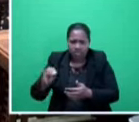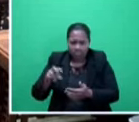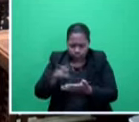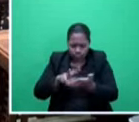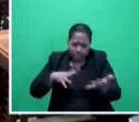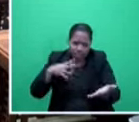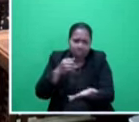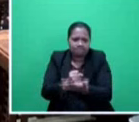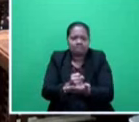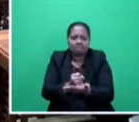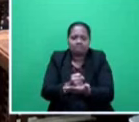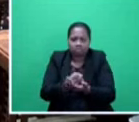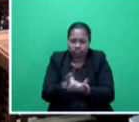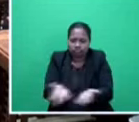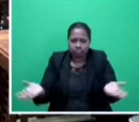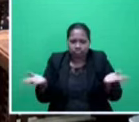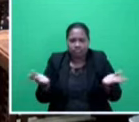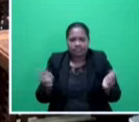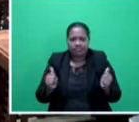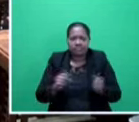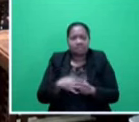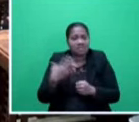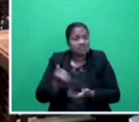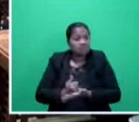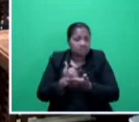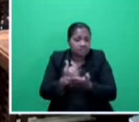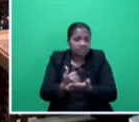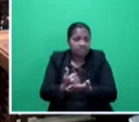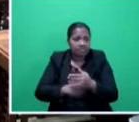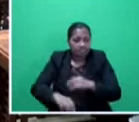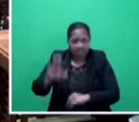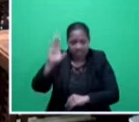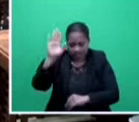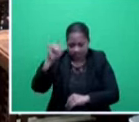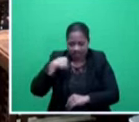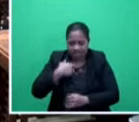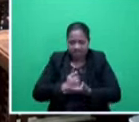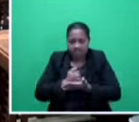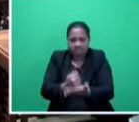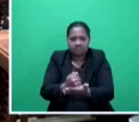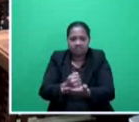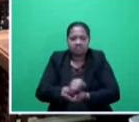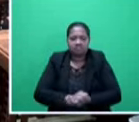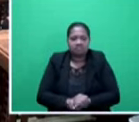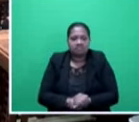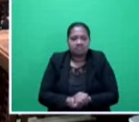confirmed. Is there a seconder? Honourable Speaker, say, I beg to second the motion.